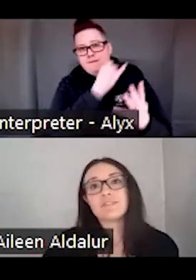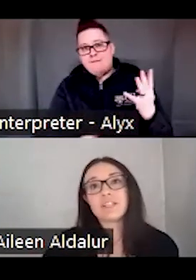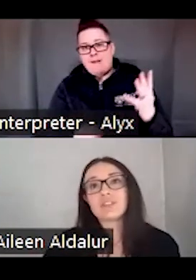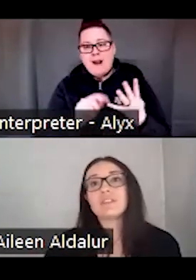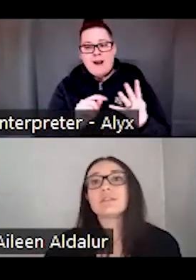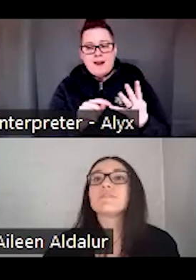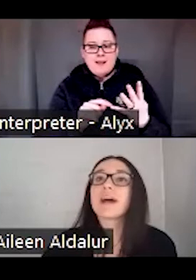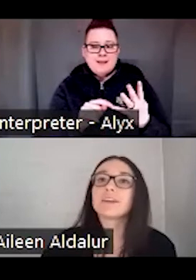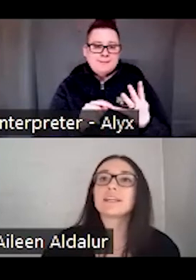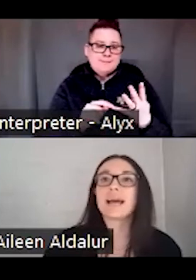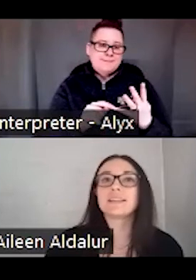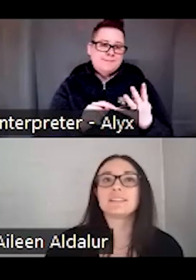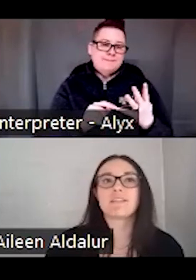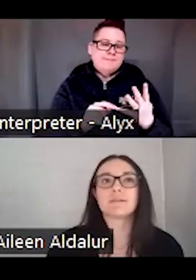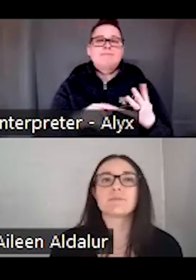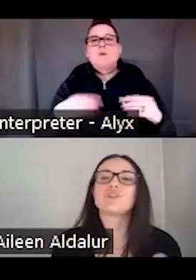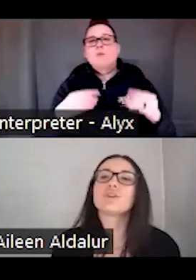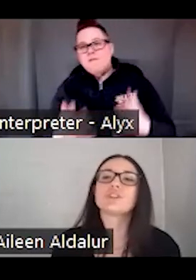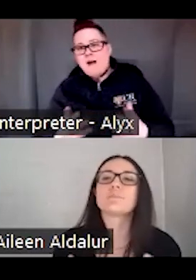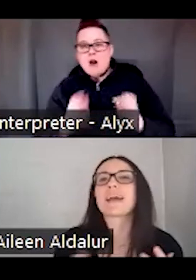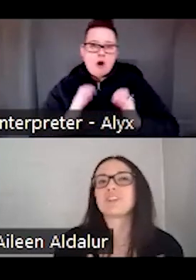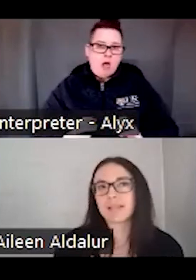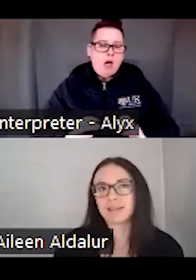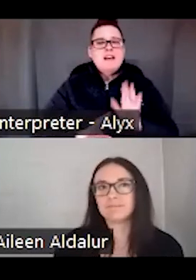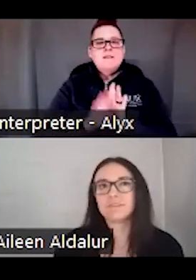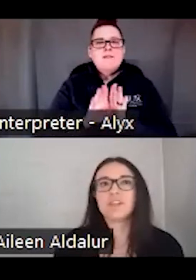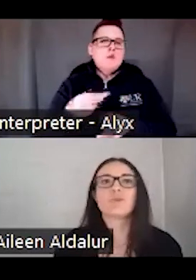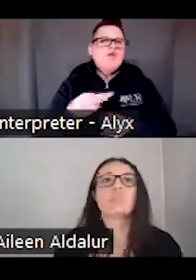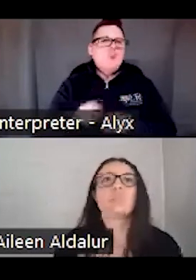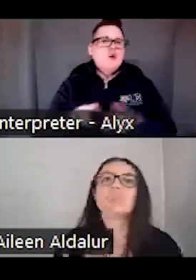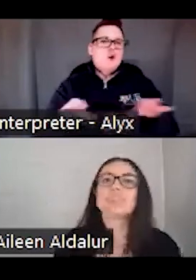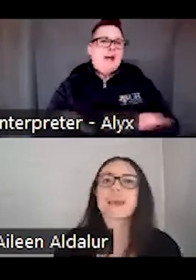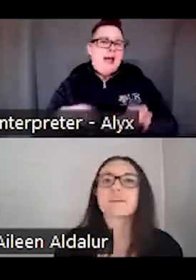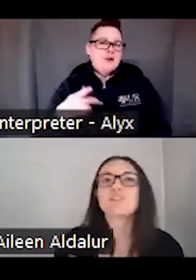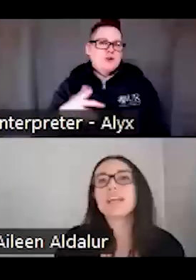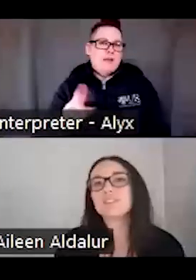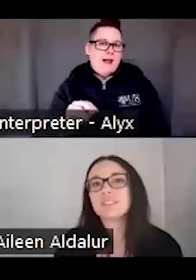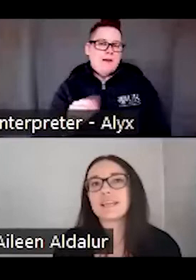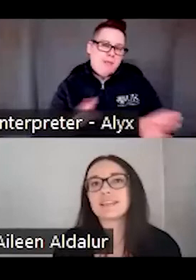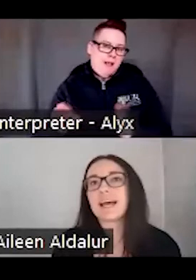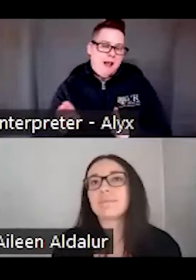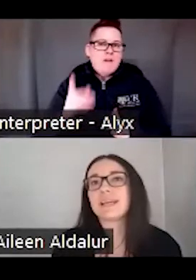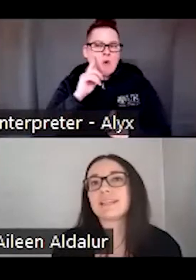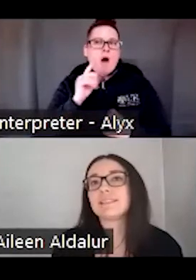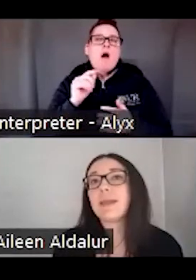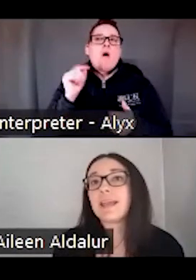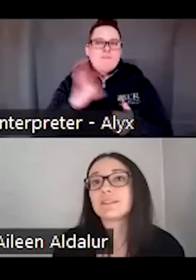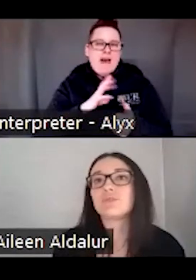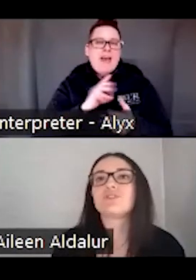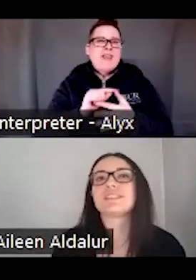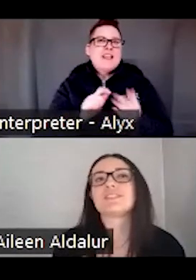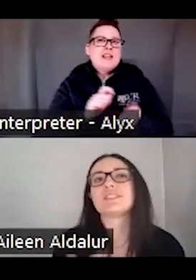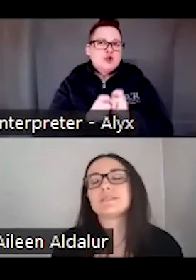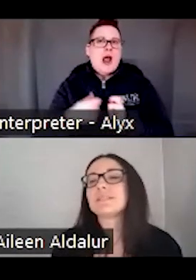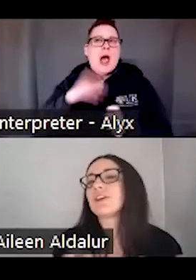phase of the intervention, the provider and client develop a short-term action plan, which will detail changes that the client plans to make